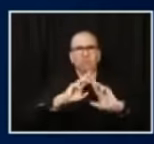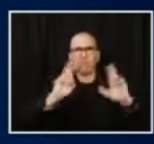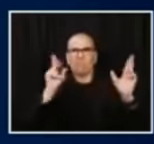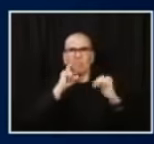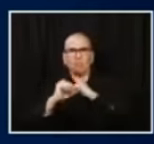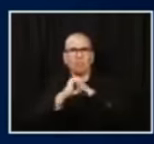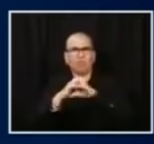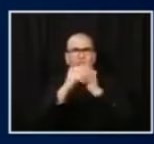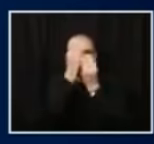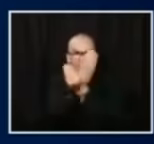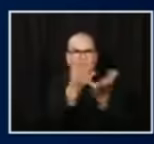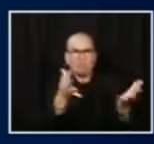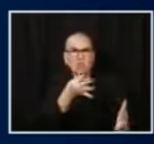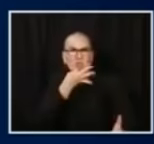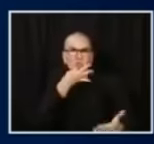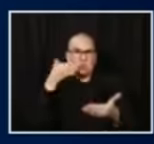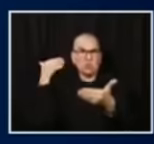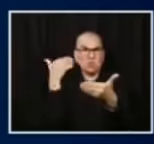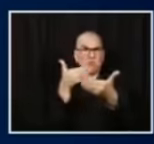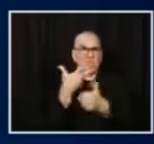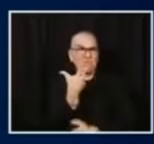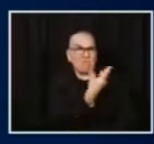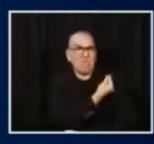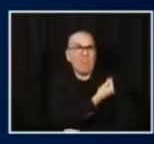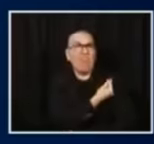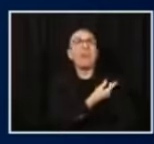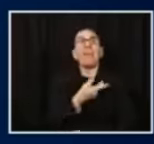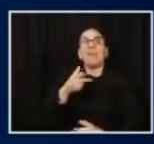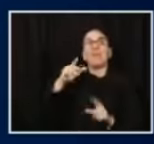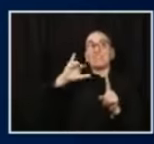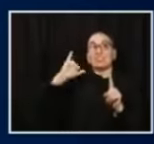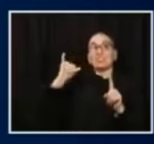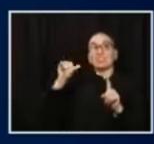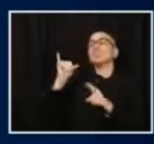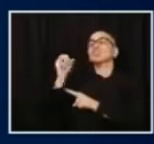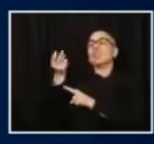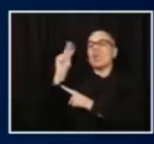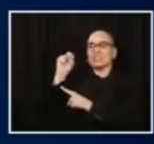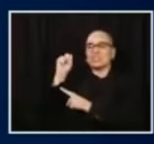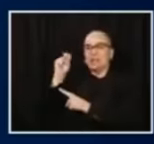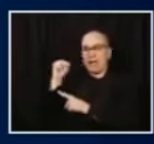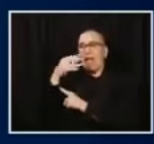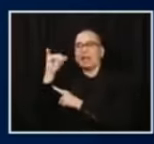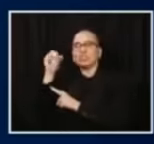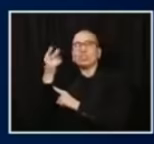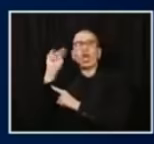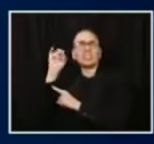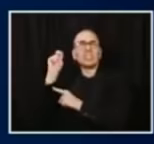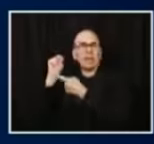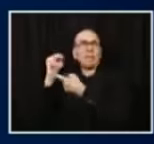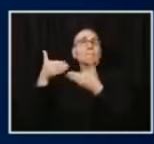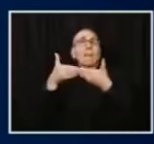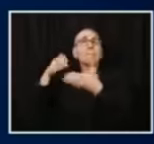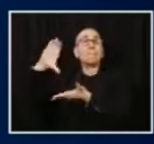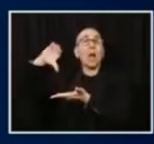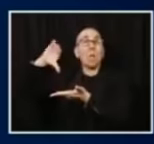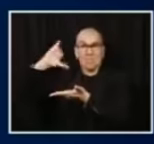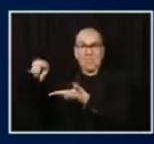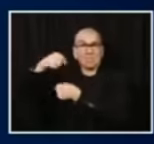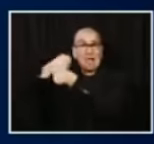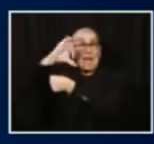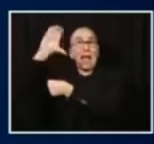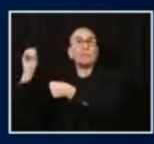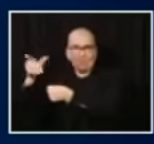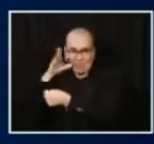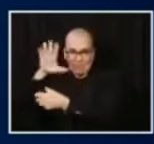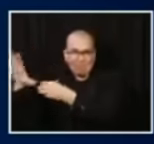be Johnson & Johnson. There's some excitement out there. Johnson & Johnson, I believe, I don't want to speak out of line here, I believe is a 1-dose application. That makes a big difference. You don't have to go